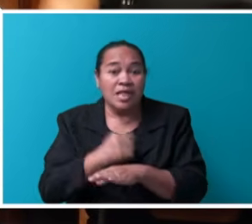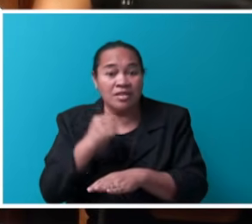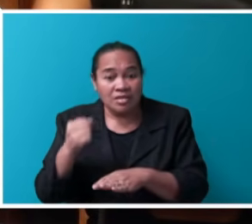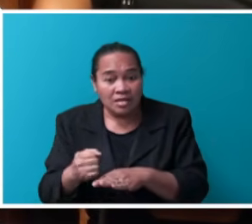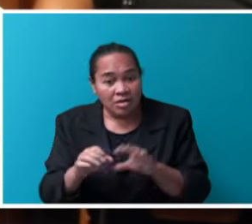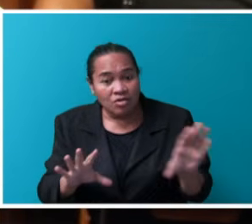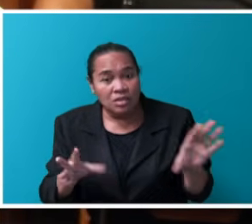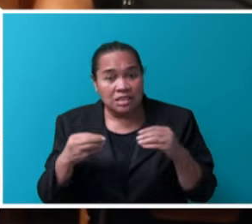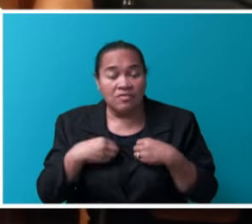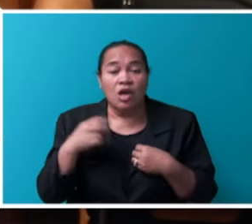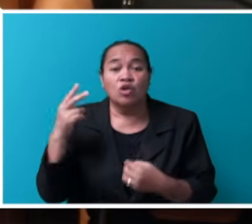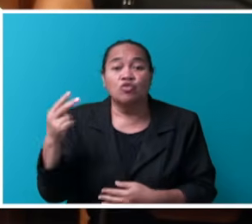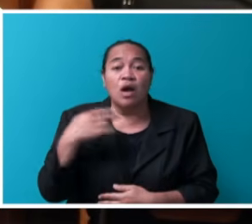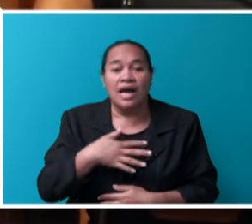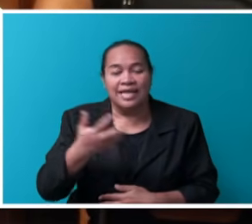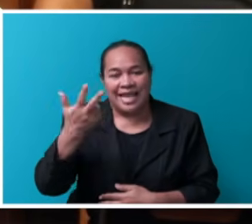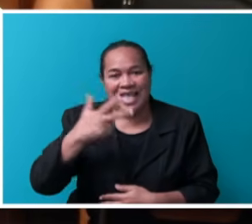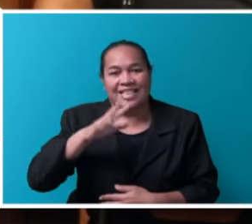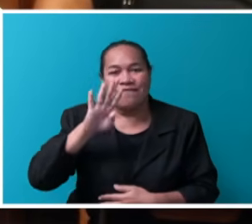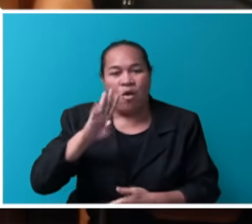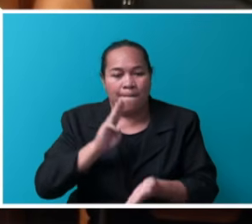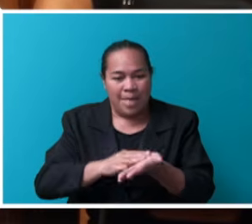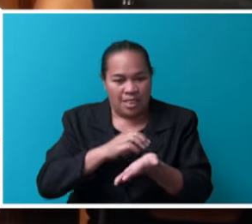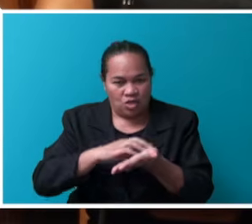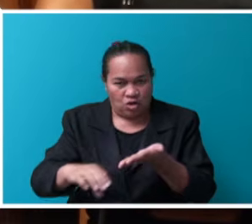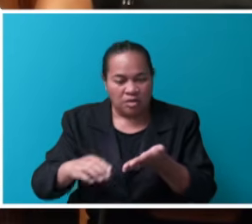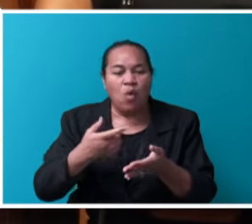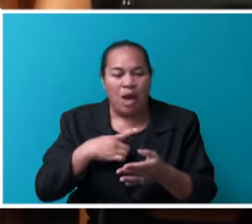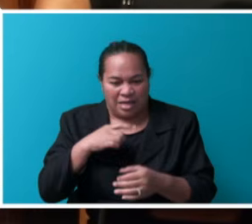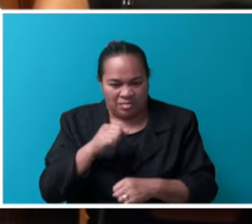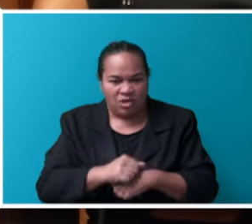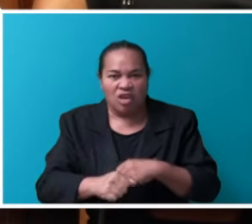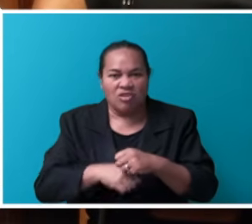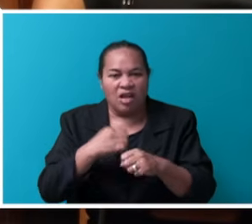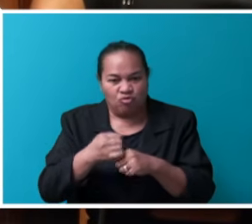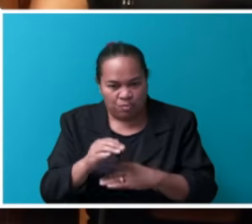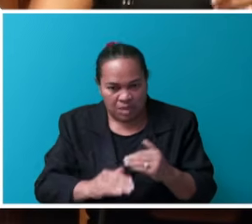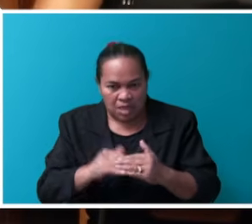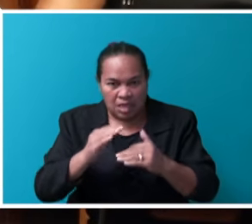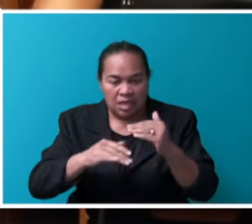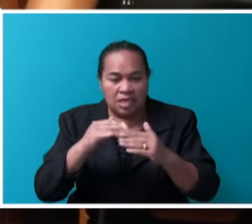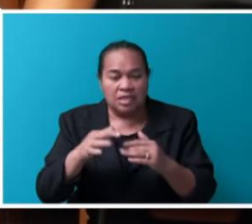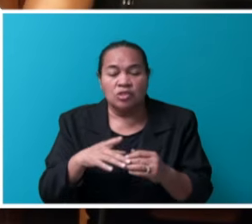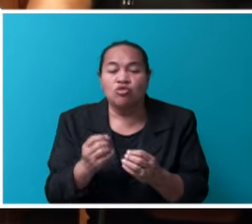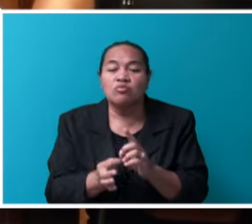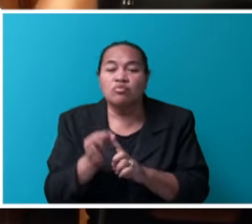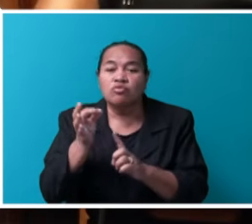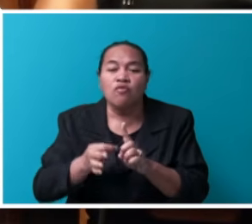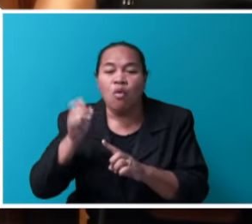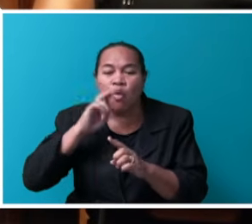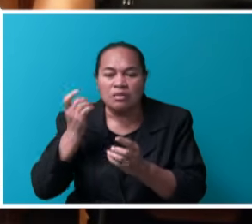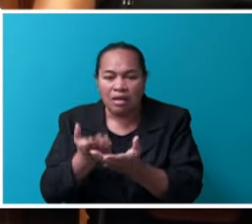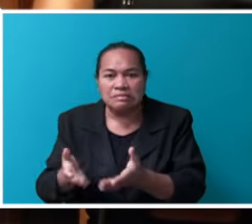increased funding of $284 million to fix the infrastructure, including upgrade of water sources and treatment plants, reticulation